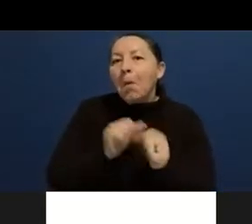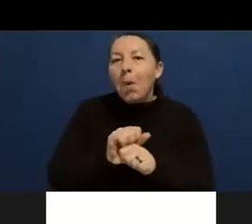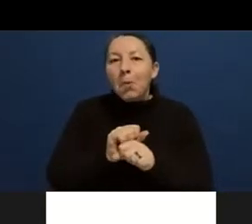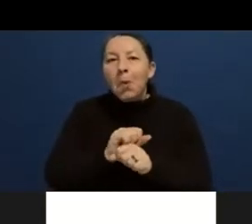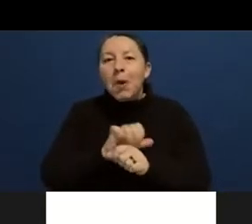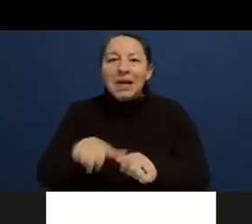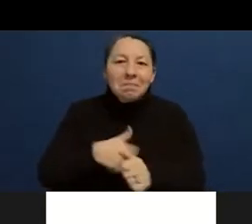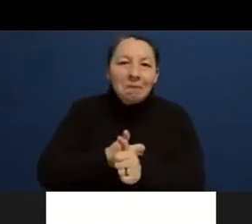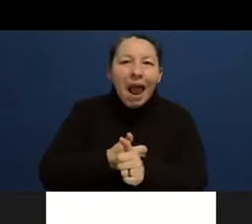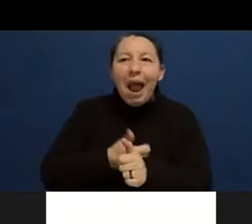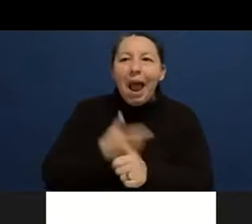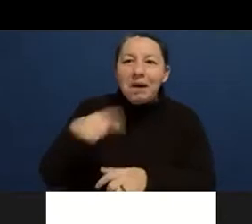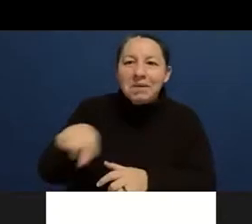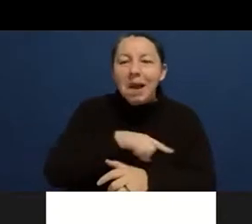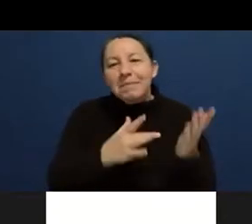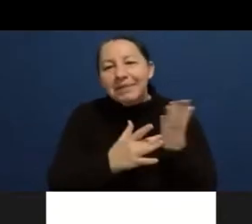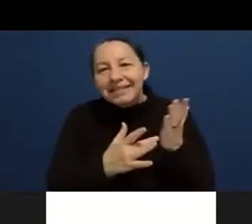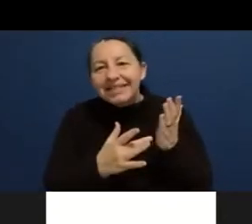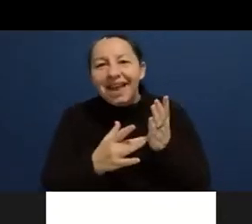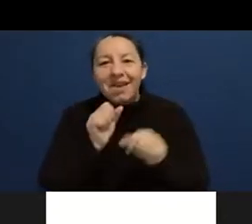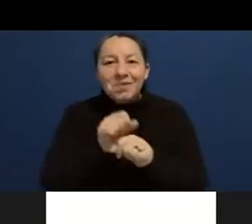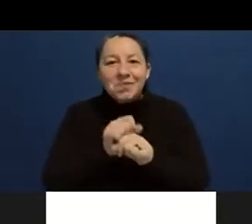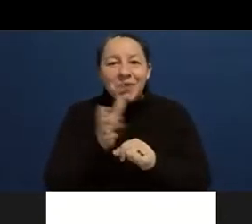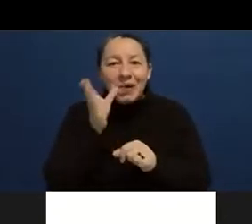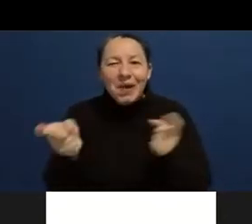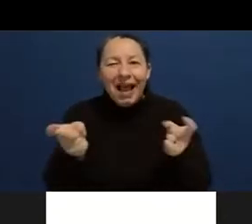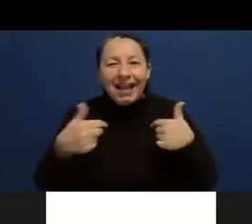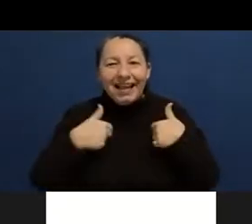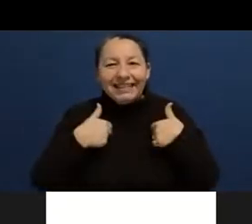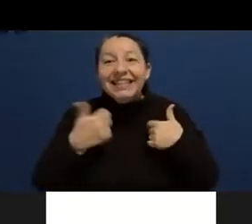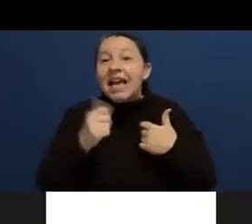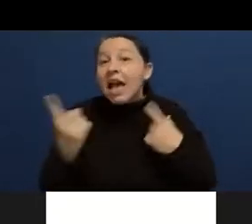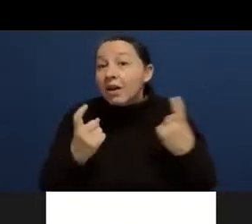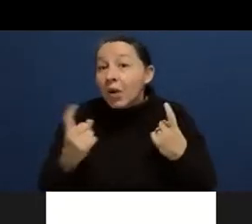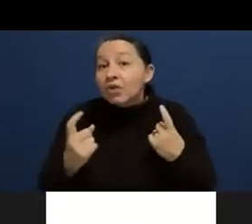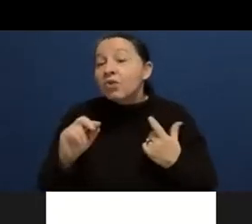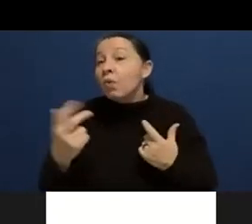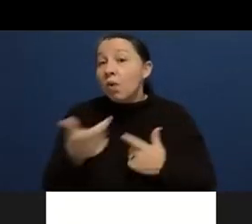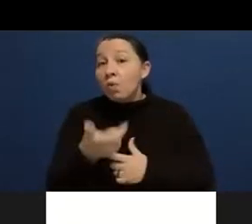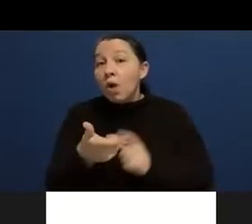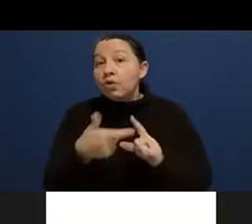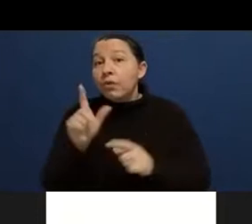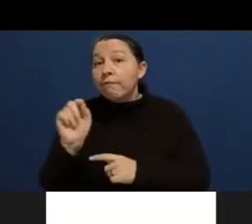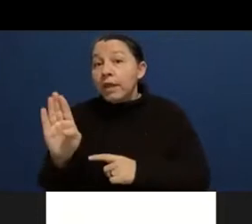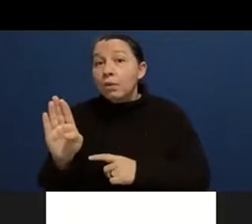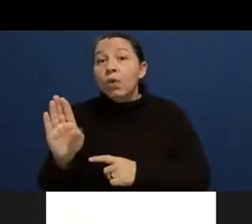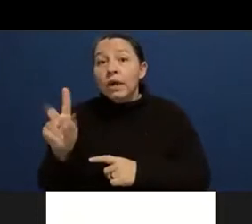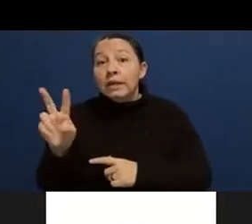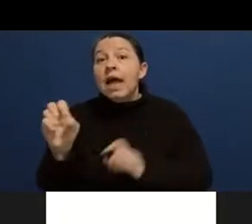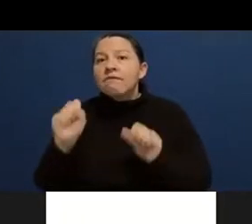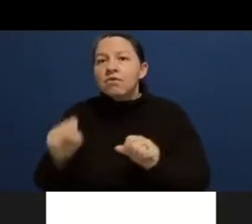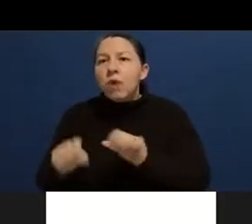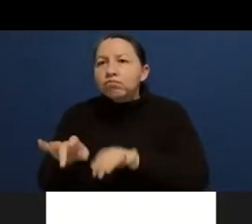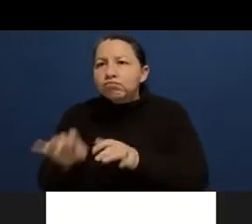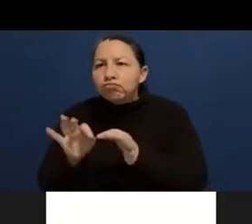background tech stuff. So if you have any questions, or if you're watching from our Facebook Live, feel free to pop in a comment